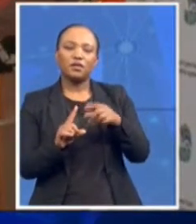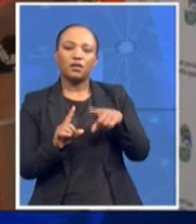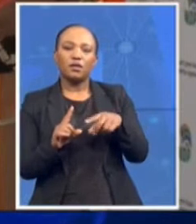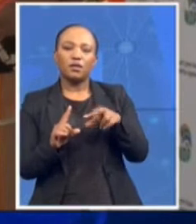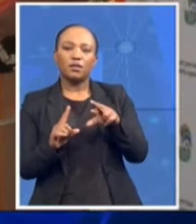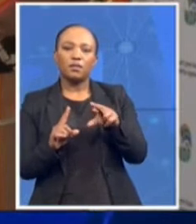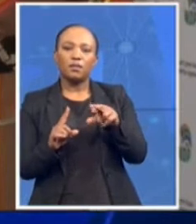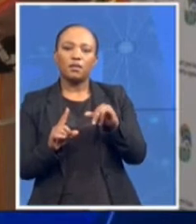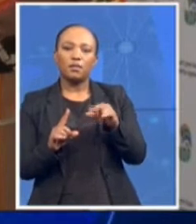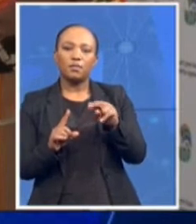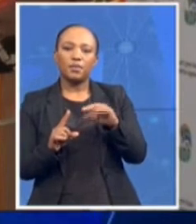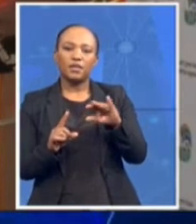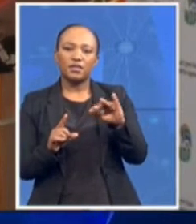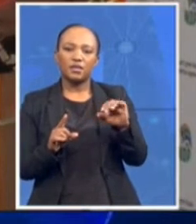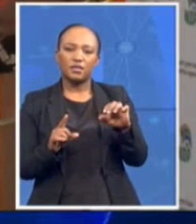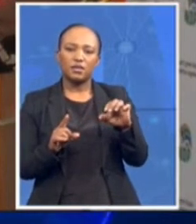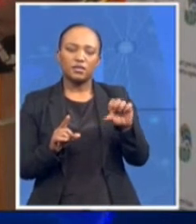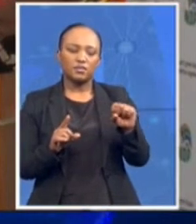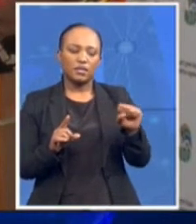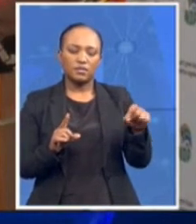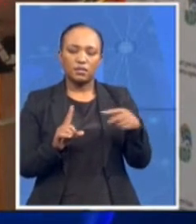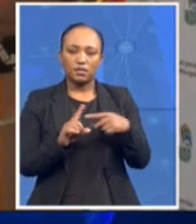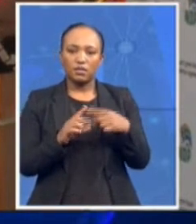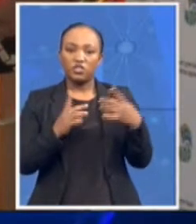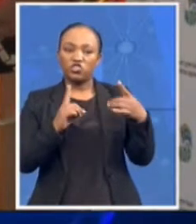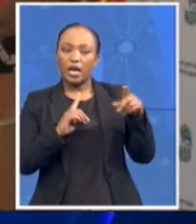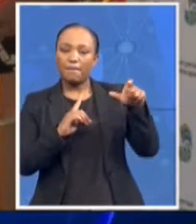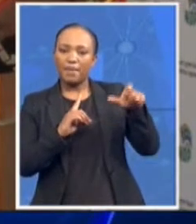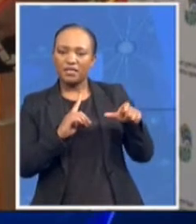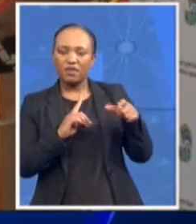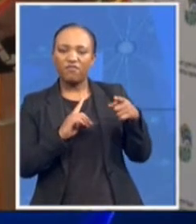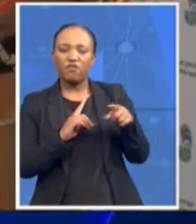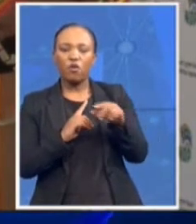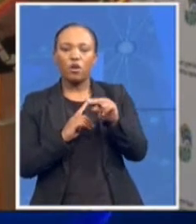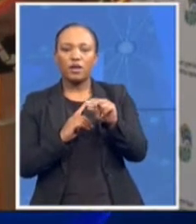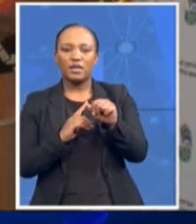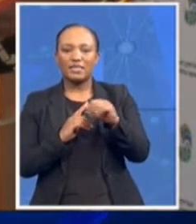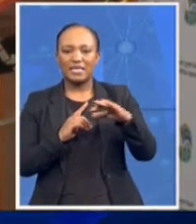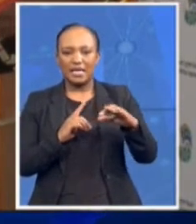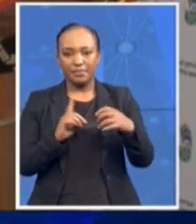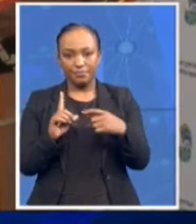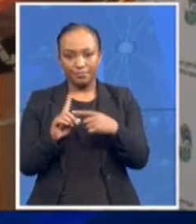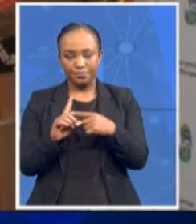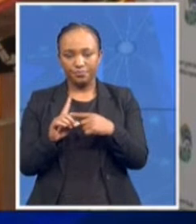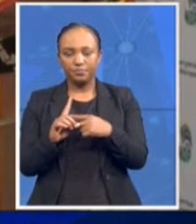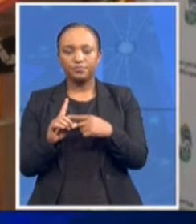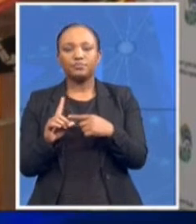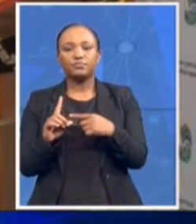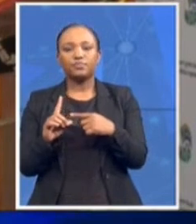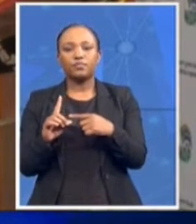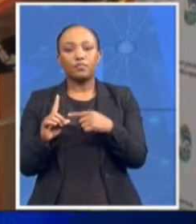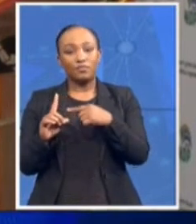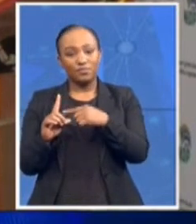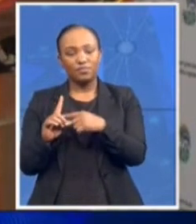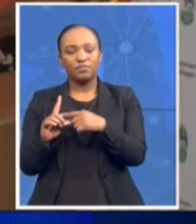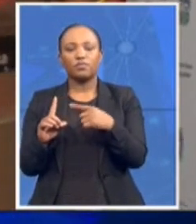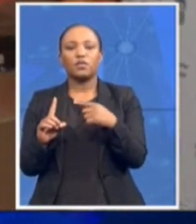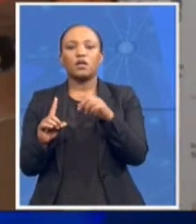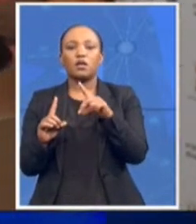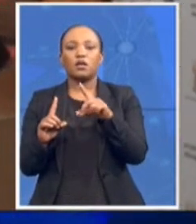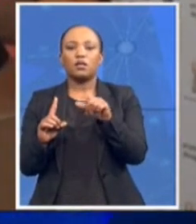of the NAC, Princess Celenhle Dlamini. Now, I'd like to open it up to the floor.